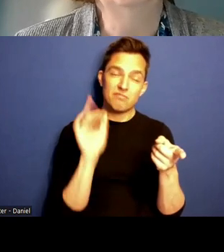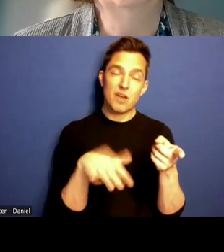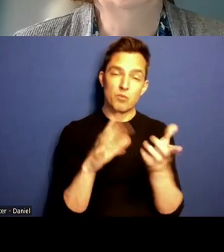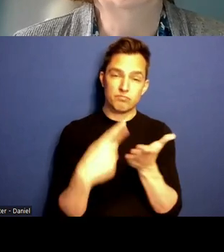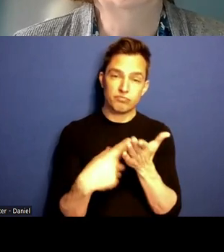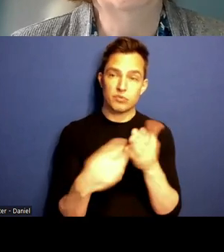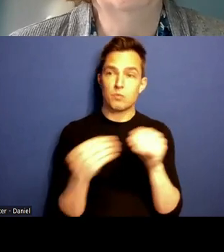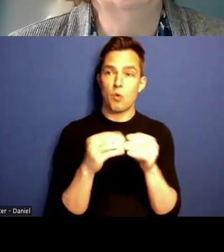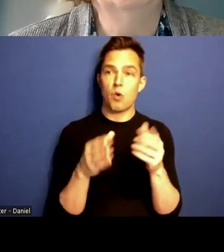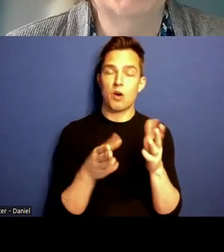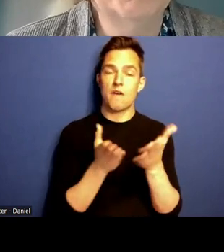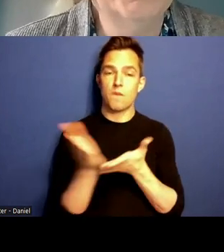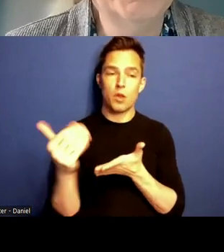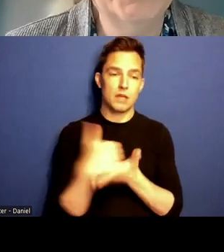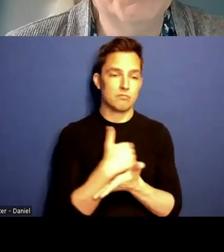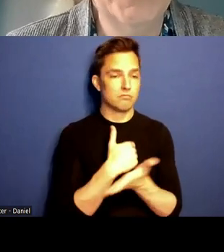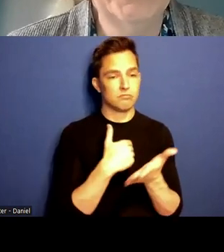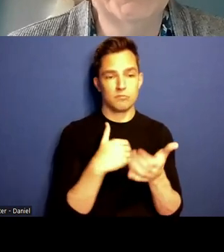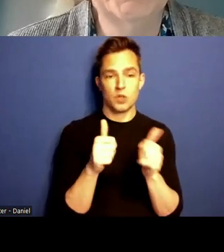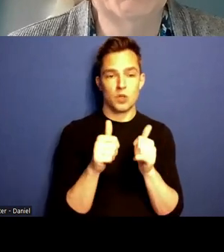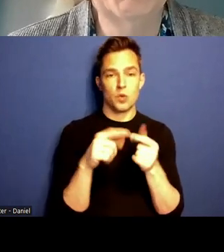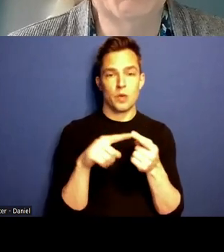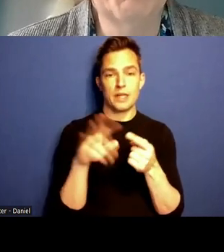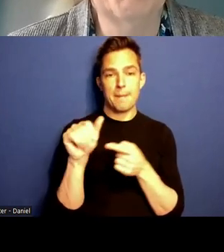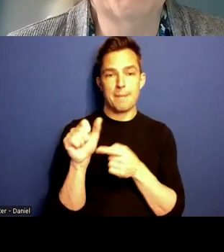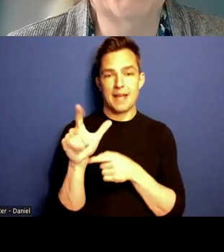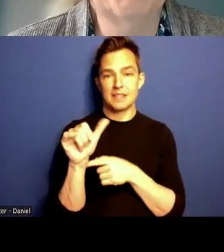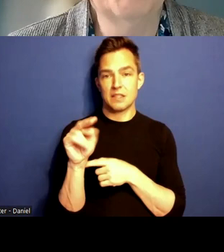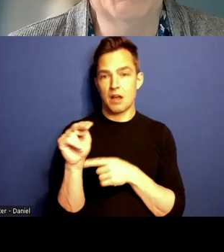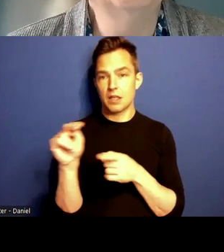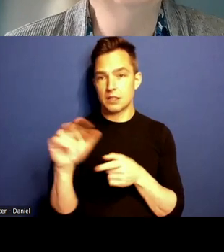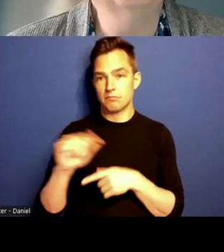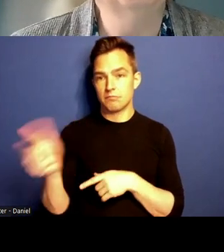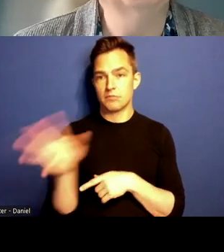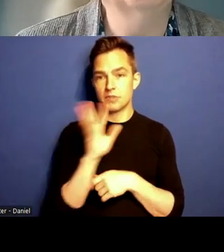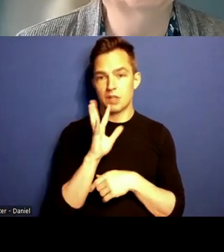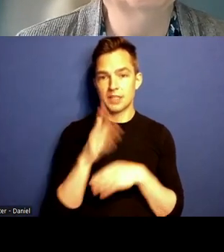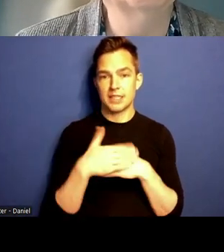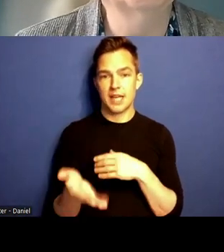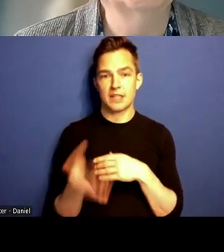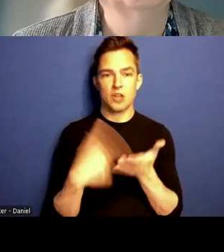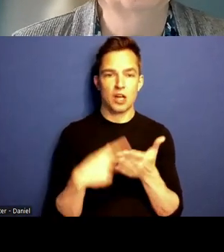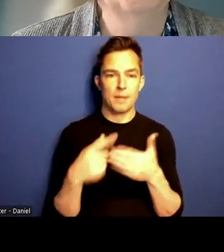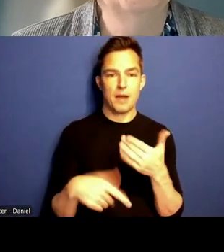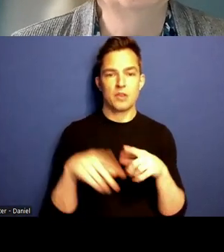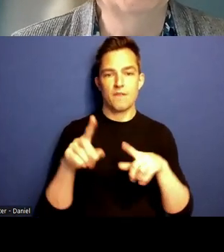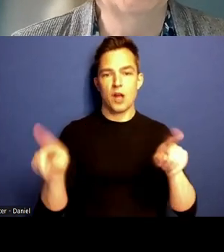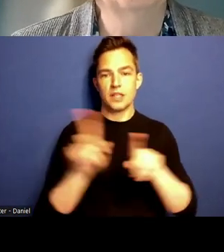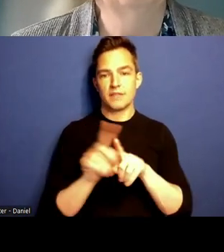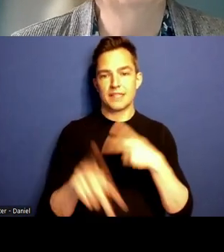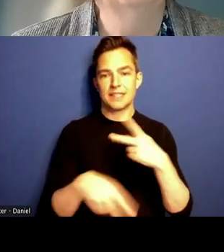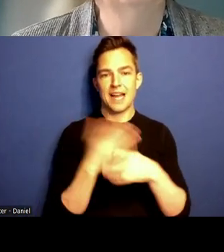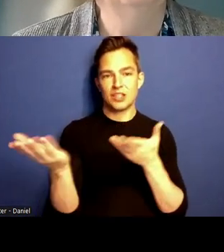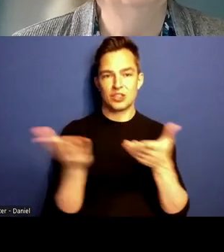fully when Bazelon is up next to talk about the variety and types of services. But